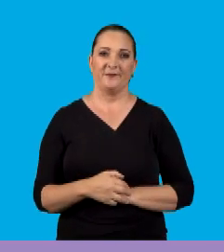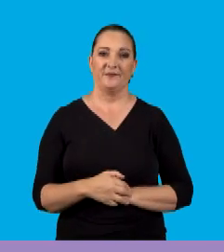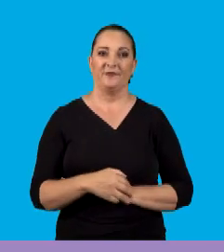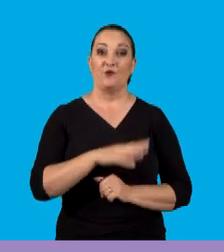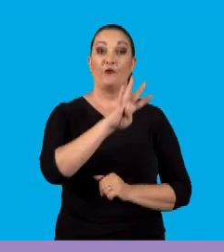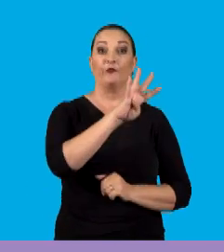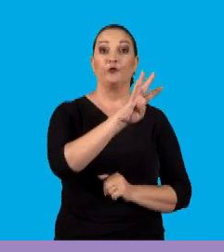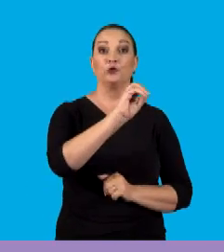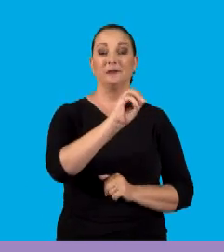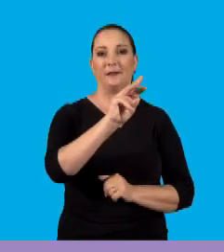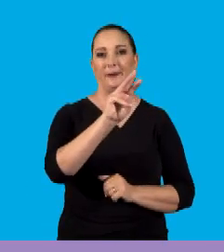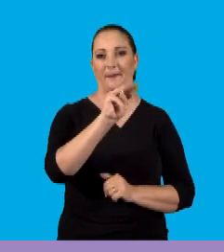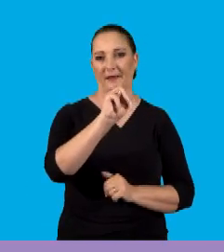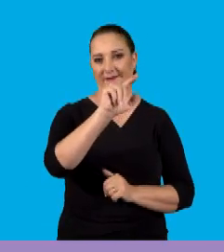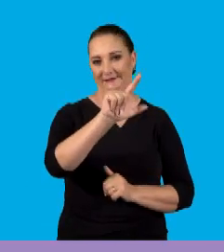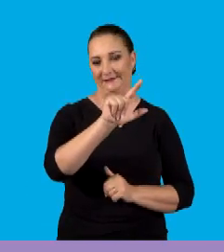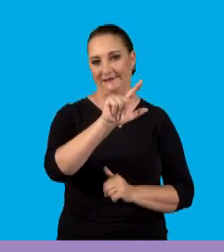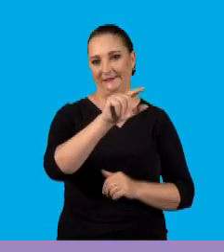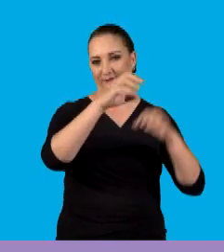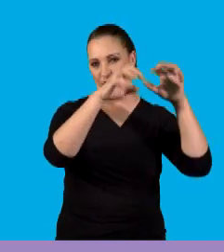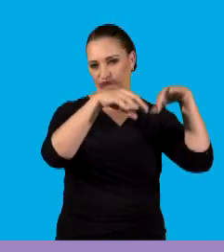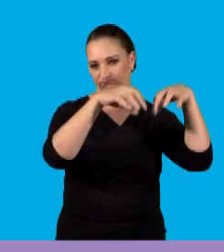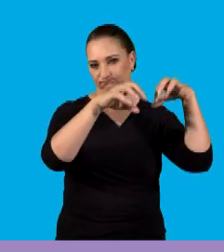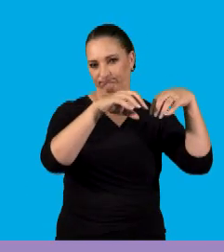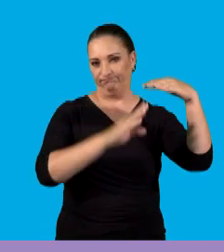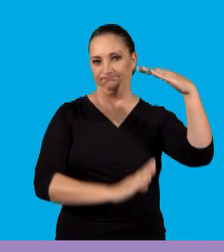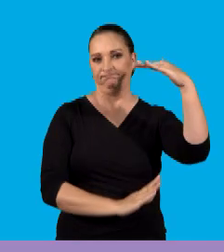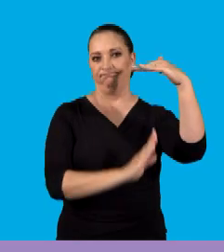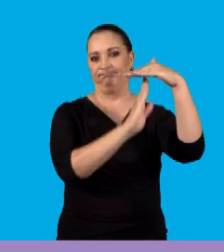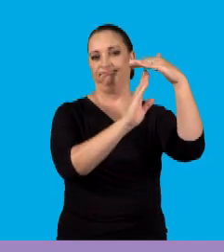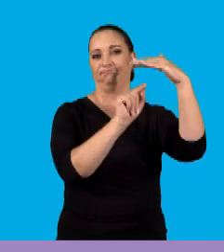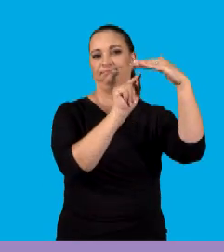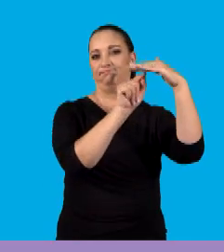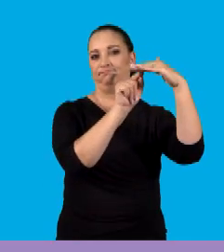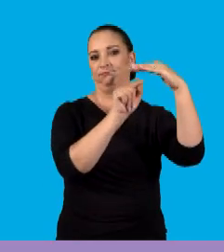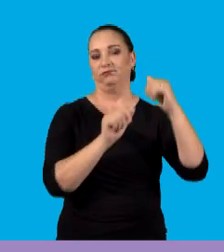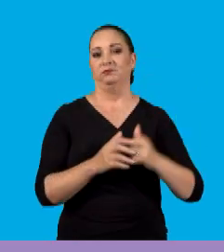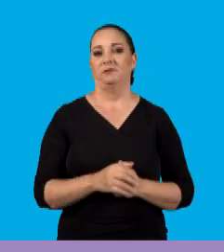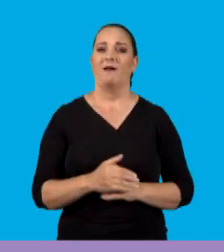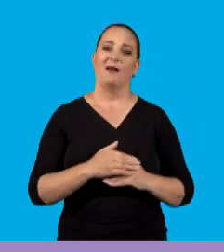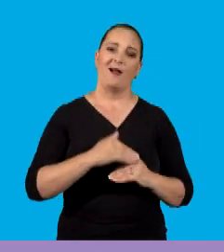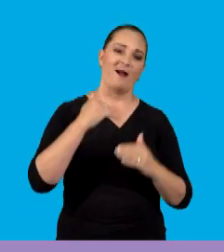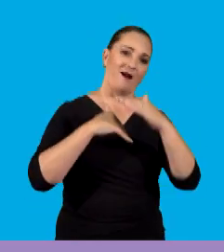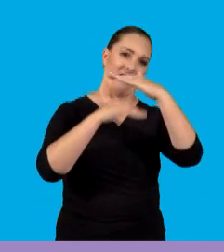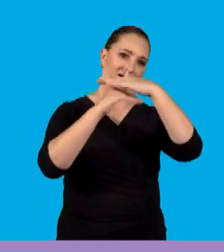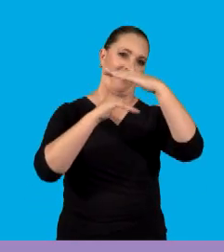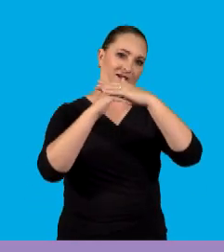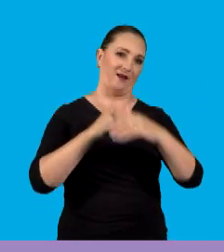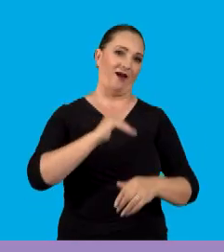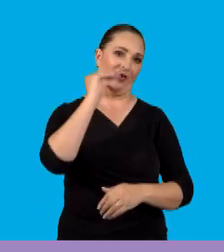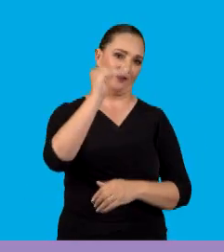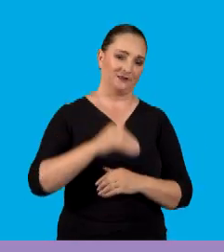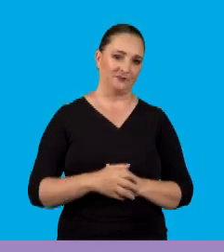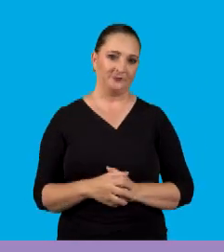was 40 milliliters of rain, and that is at a highest, or it is the highest amount of